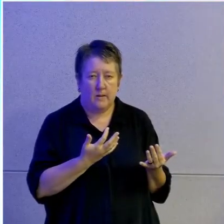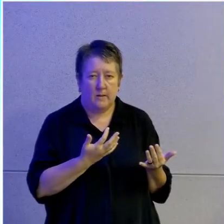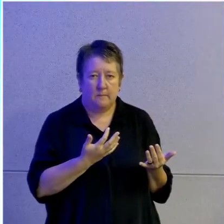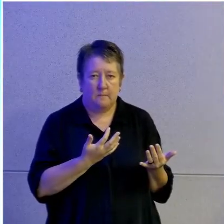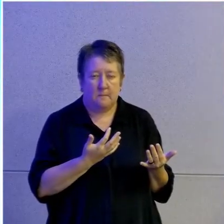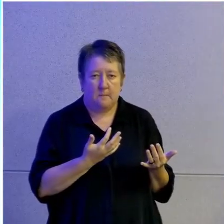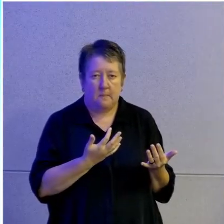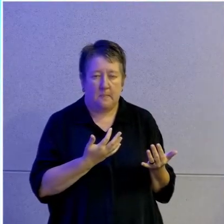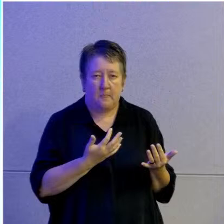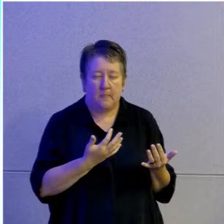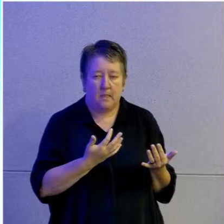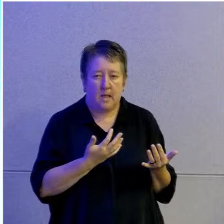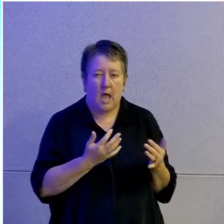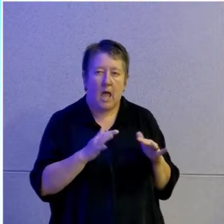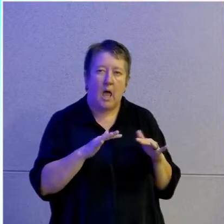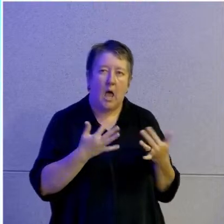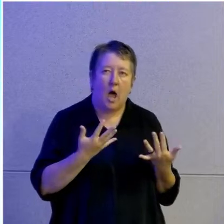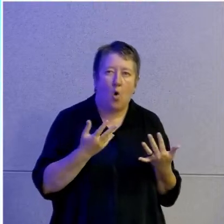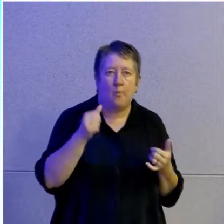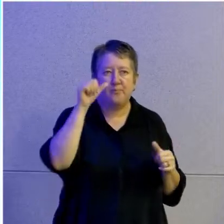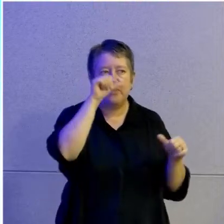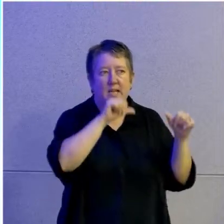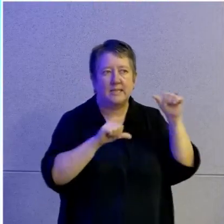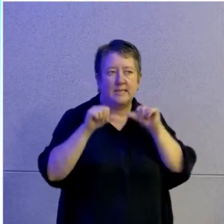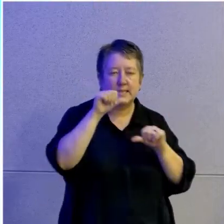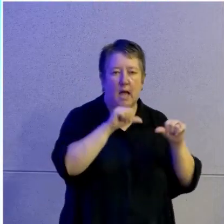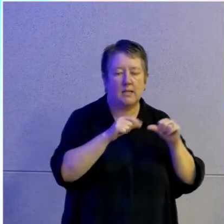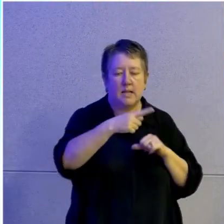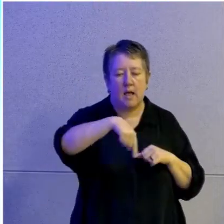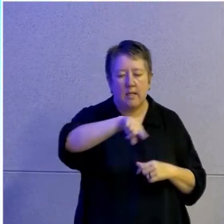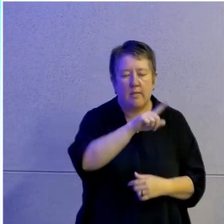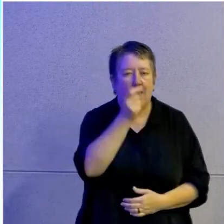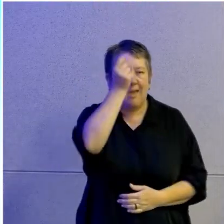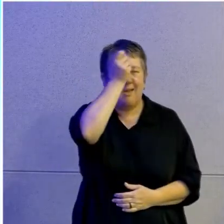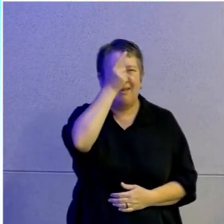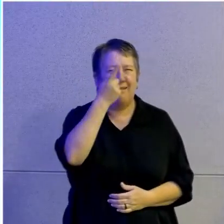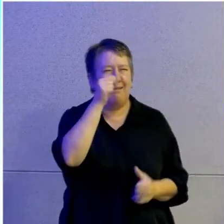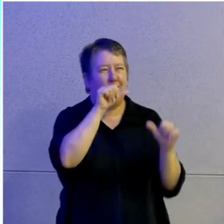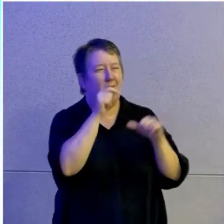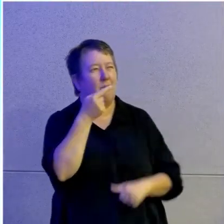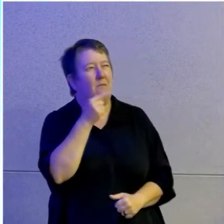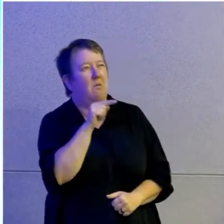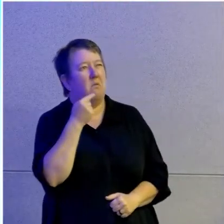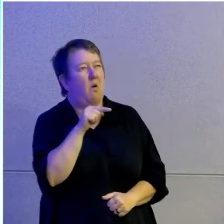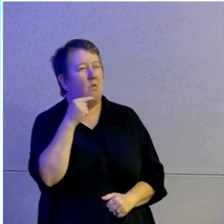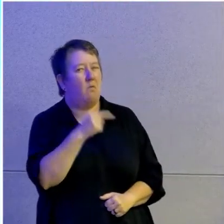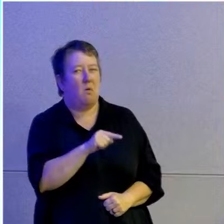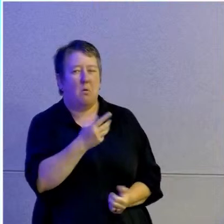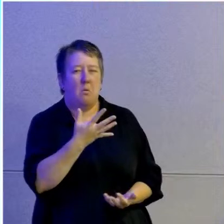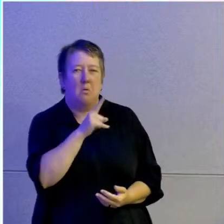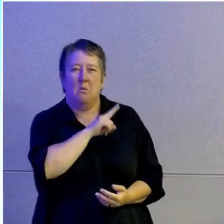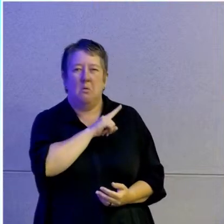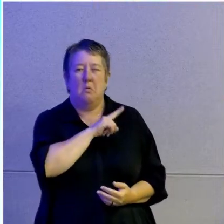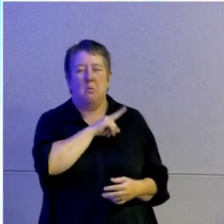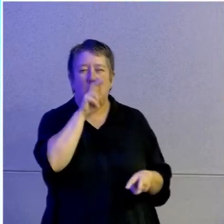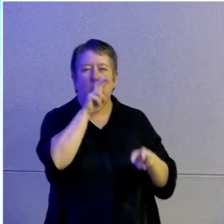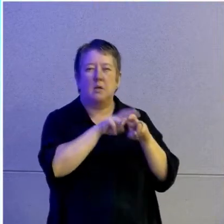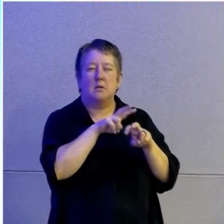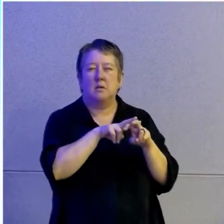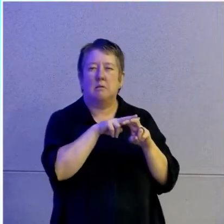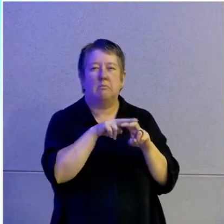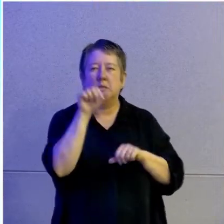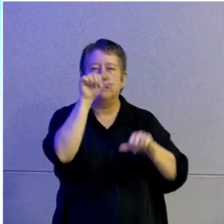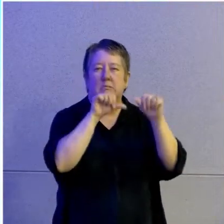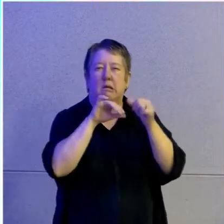science becomes relevant? They understand the relevance of them taking up